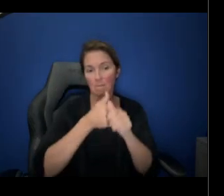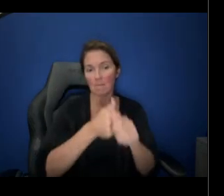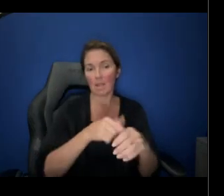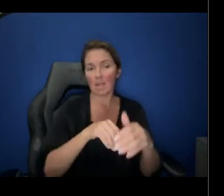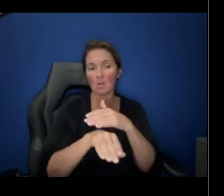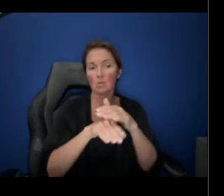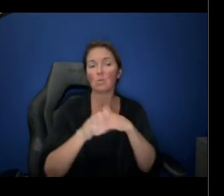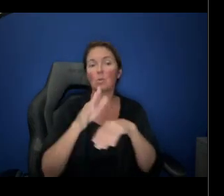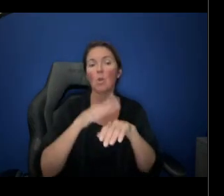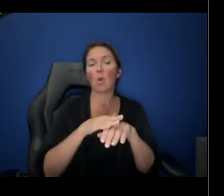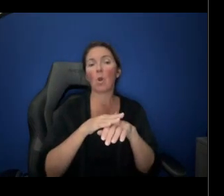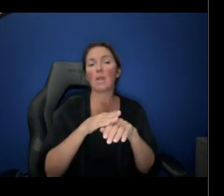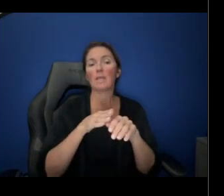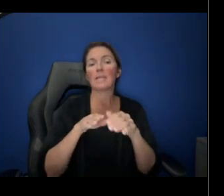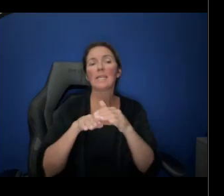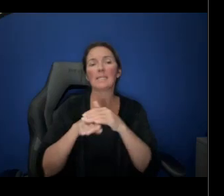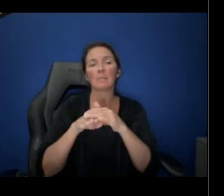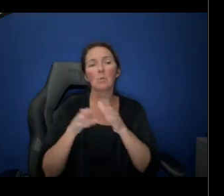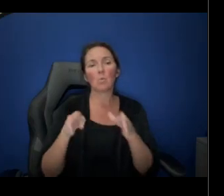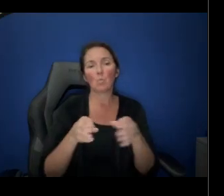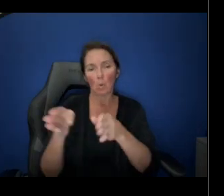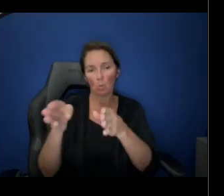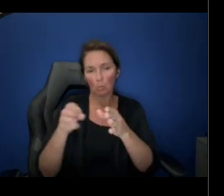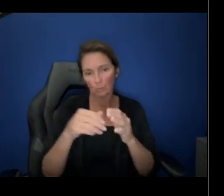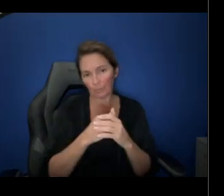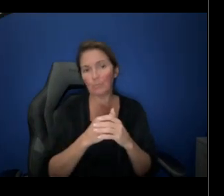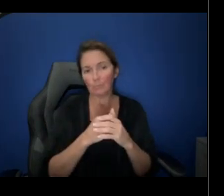compliant entrances on an accessible route.